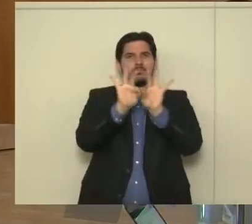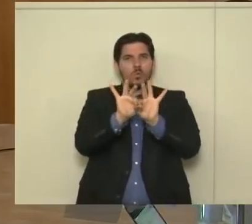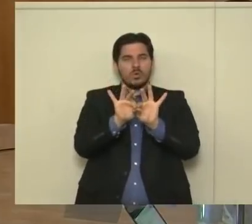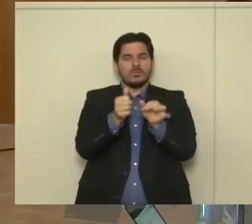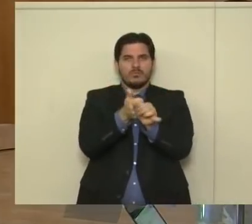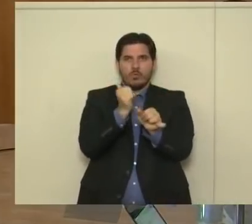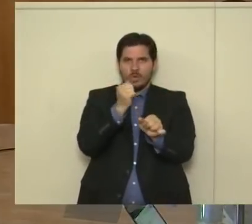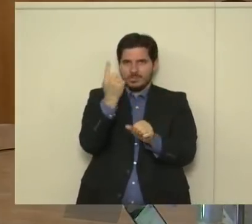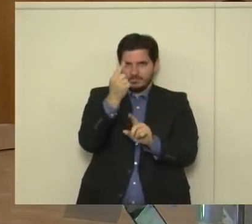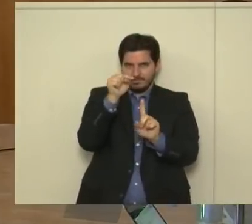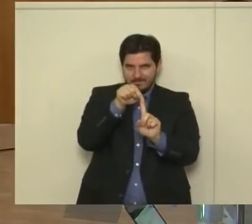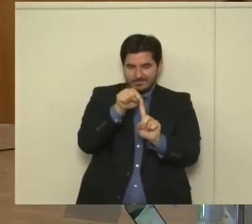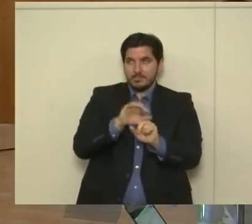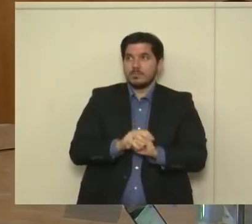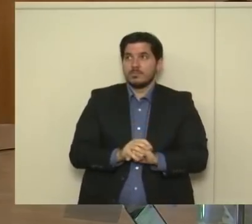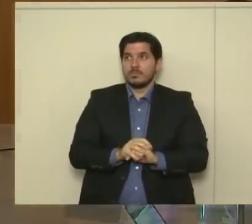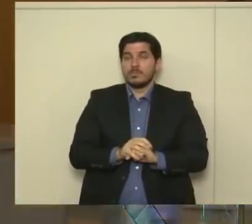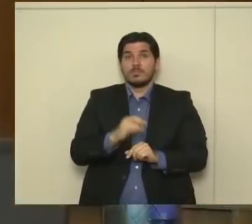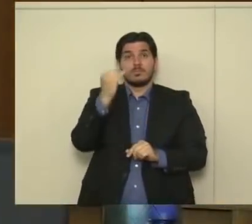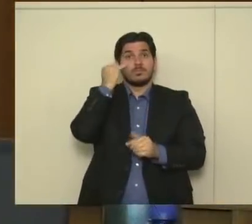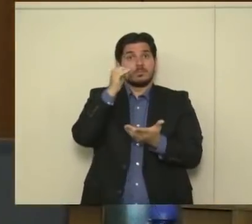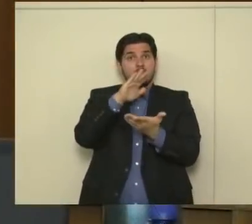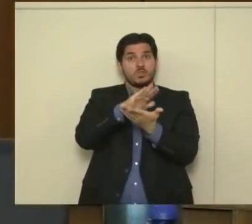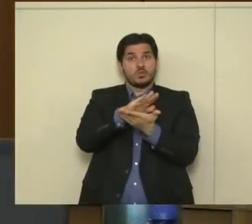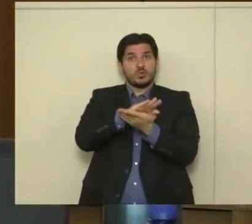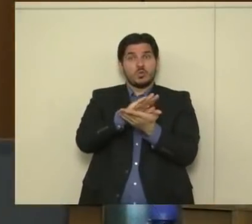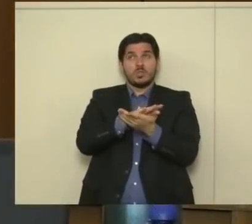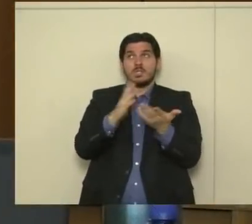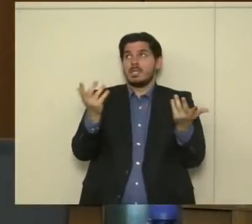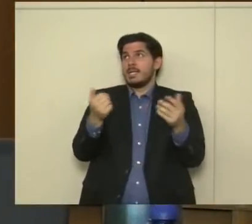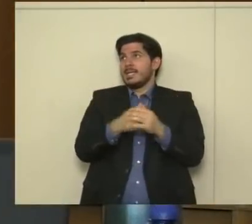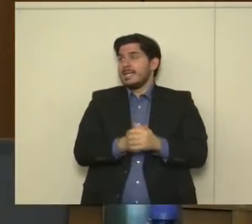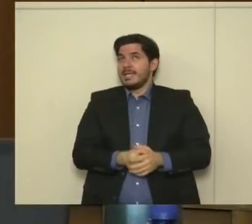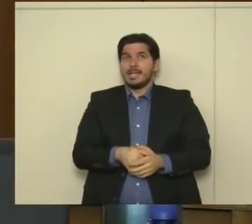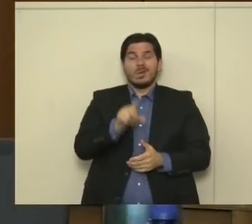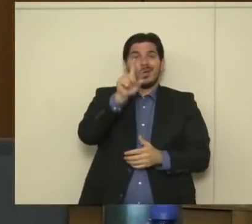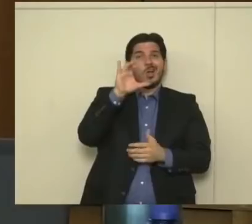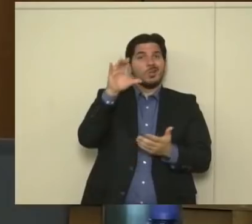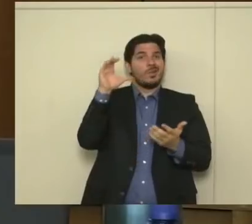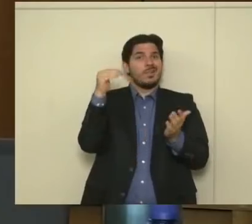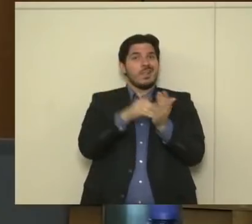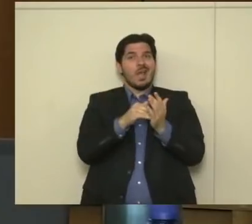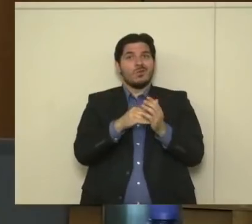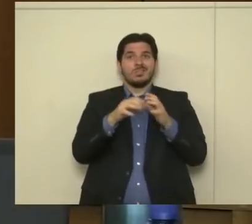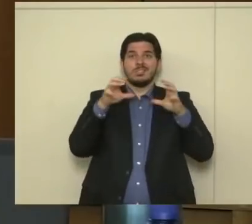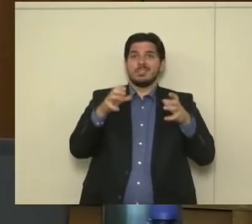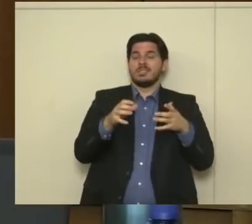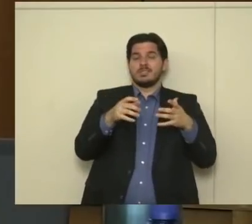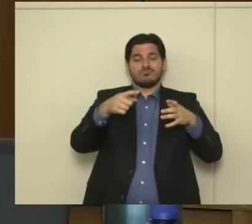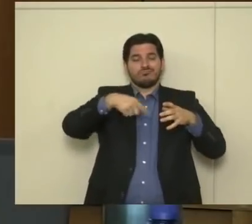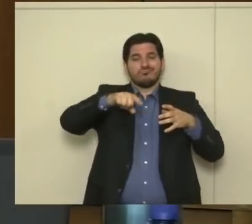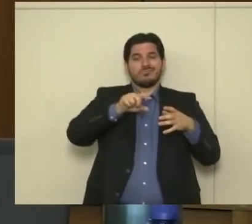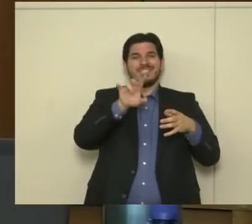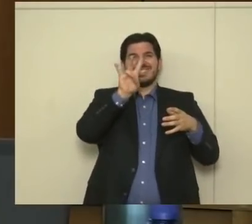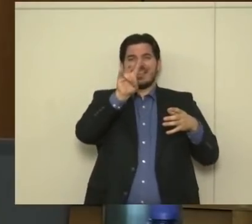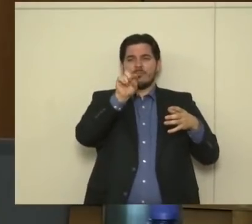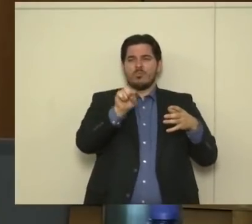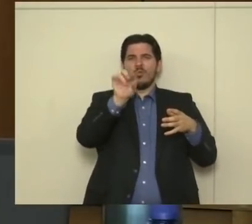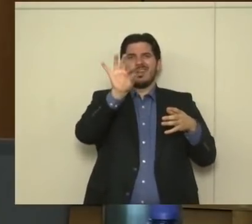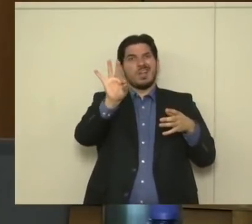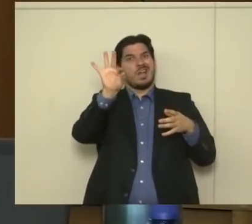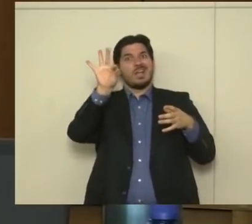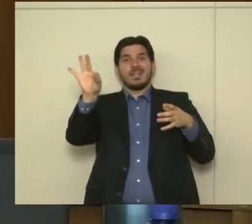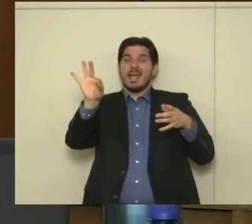a school is at 7.99 cases per 100,000, one day, and then the next day they're at 8.01,